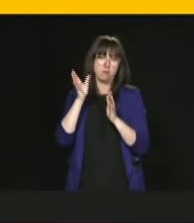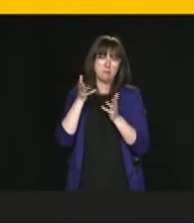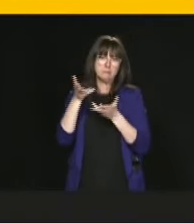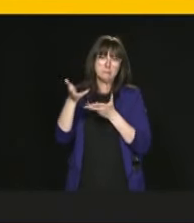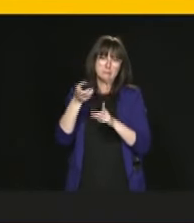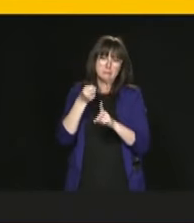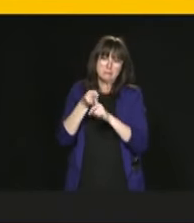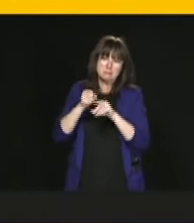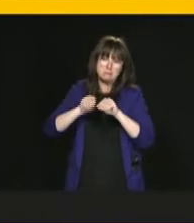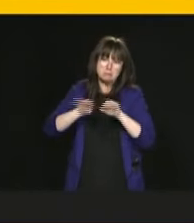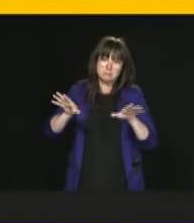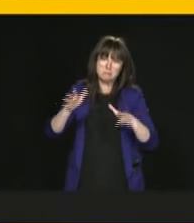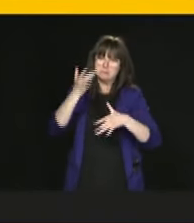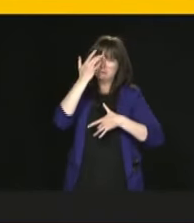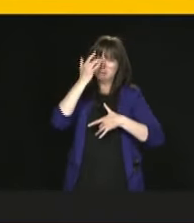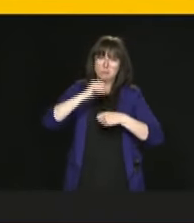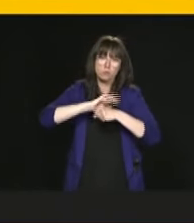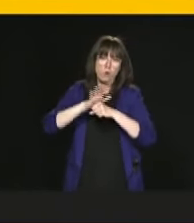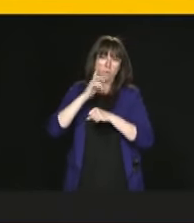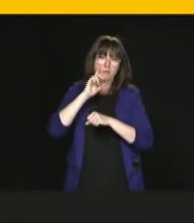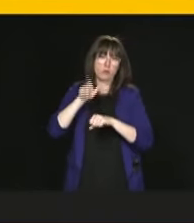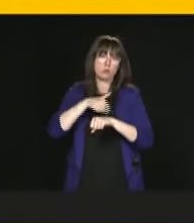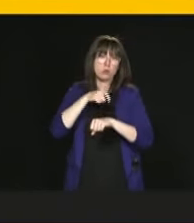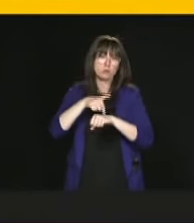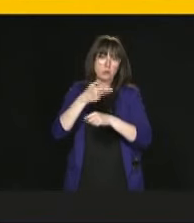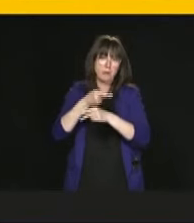As Minister Haidu already stated,